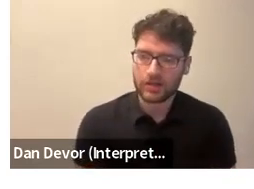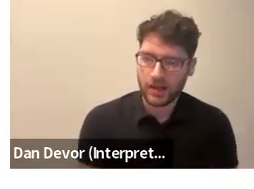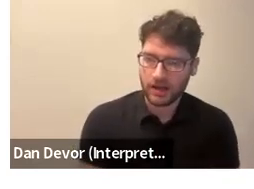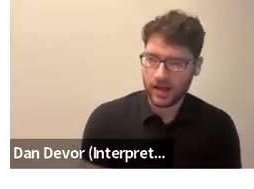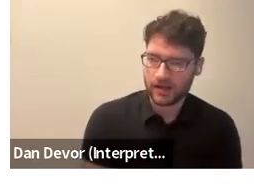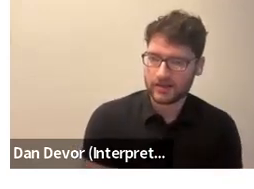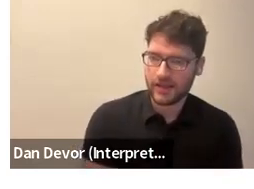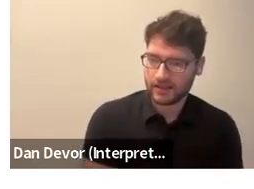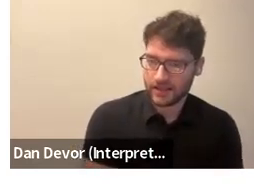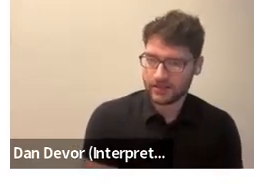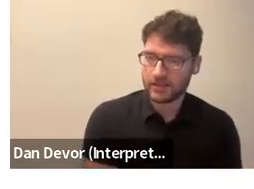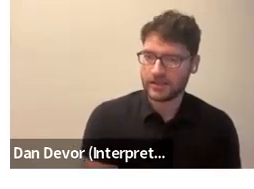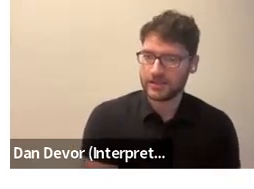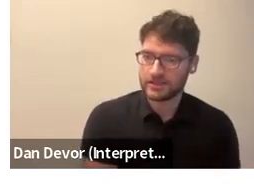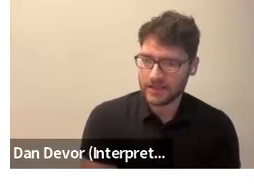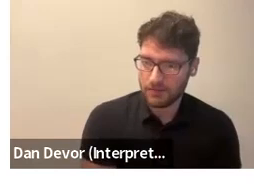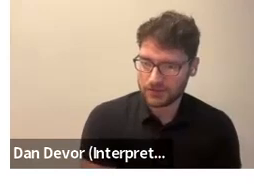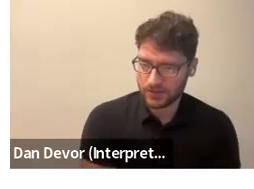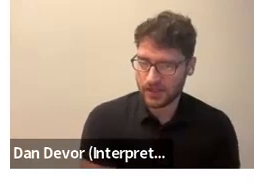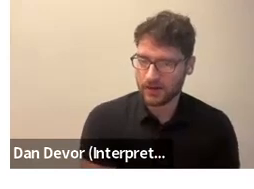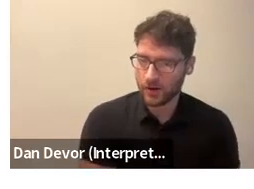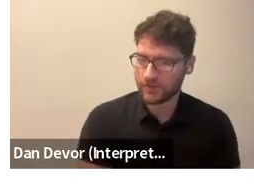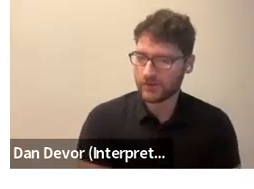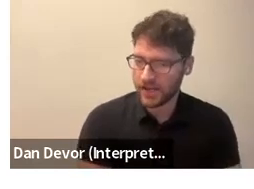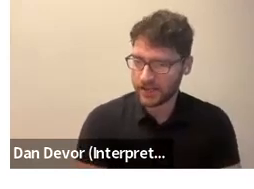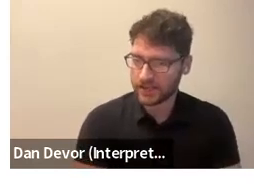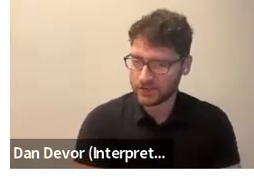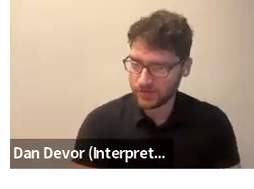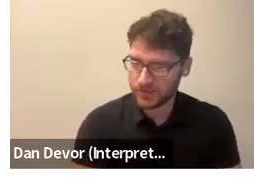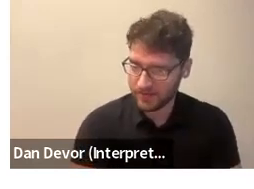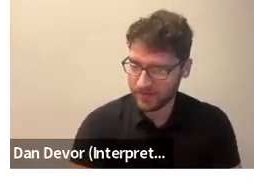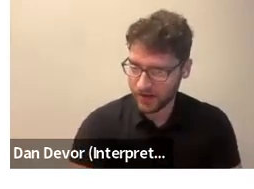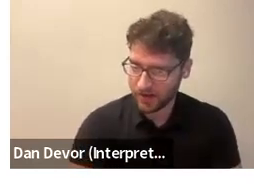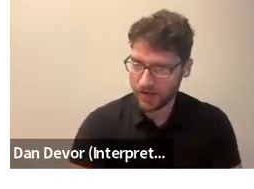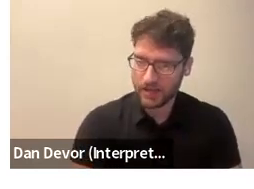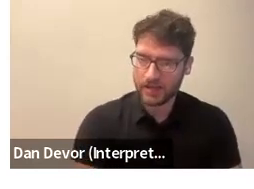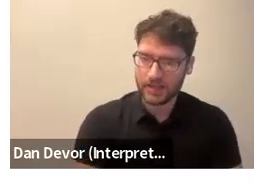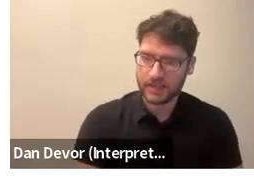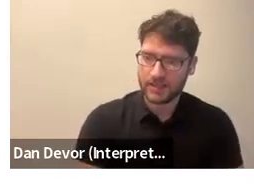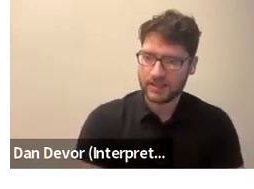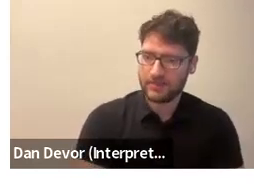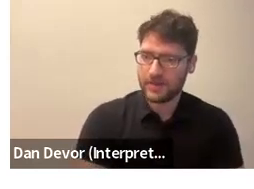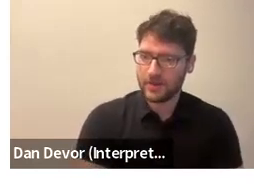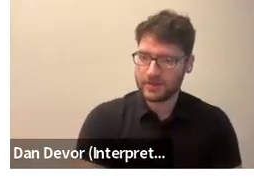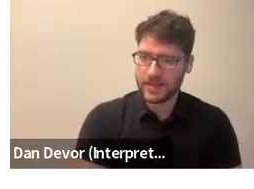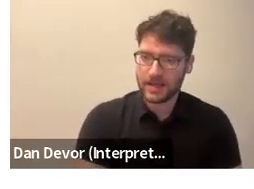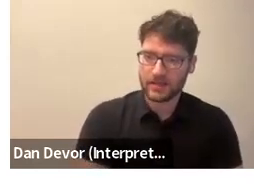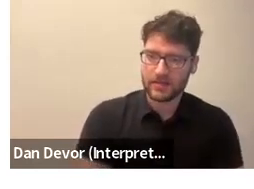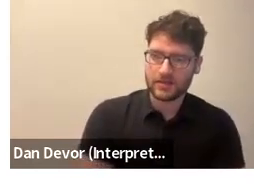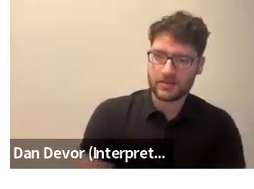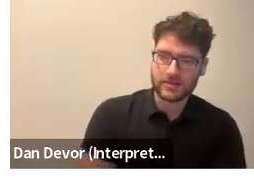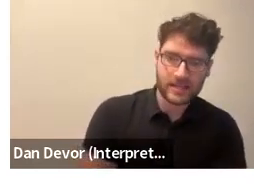And where Clare and Gallaudet established that Hartford, Connecticut School for the Deaf there. And there